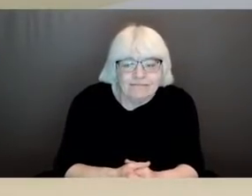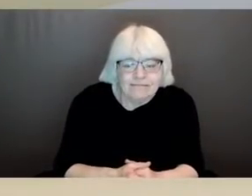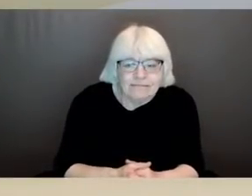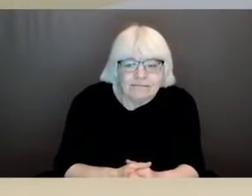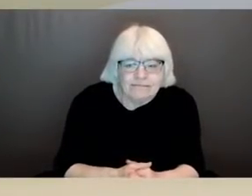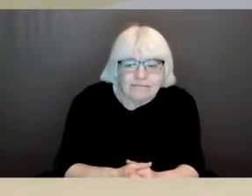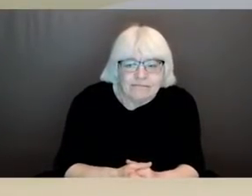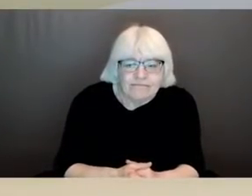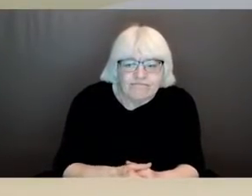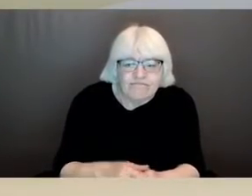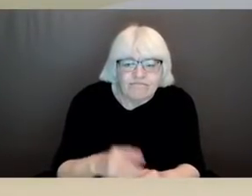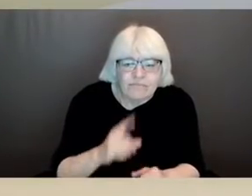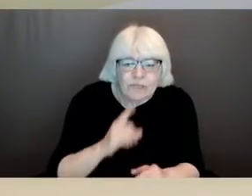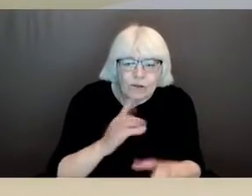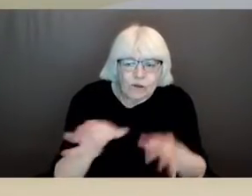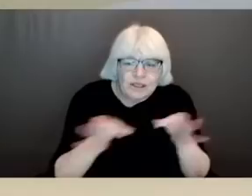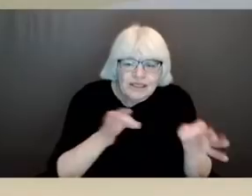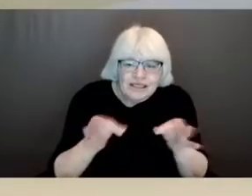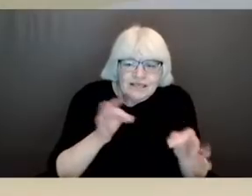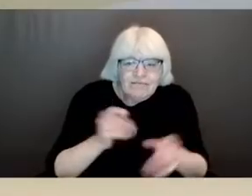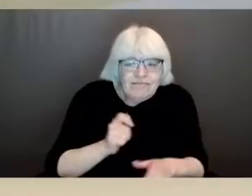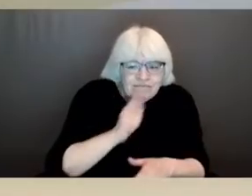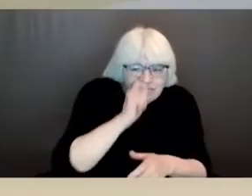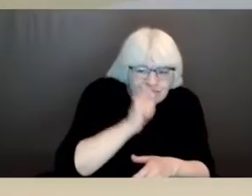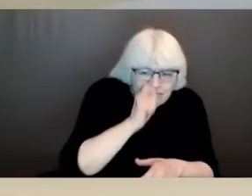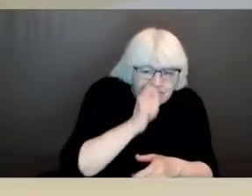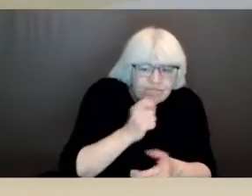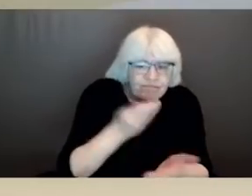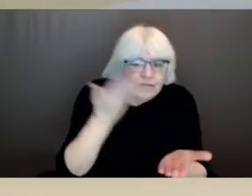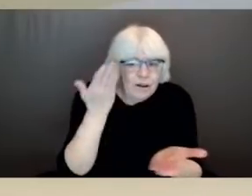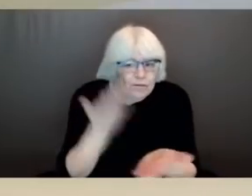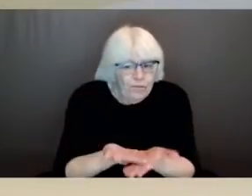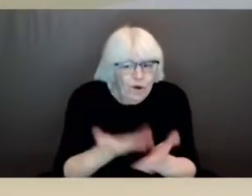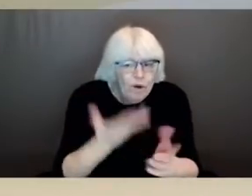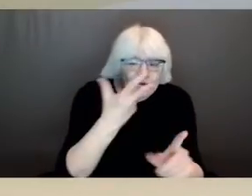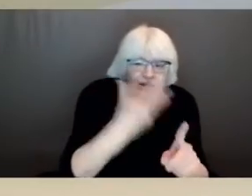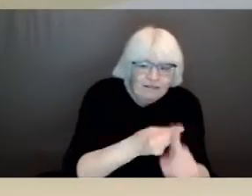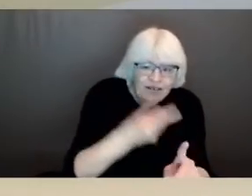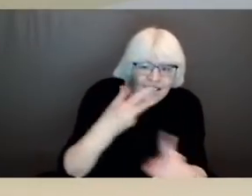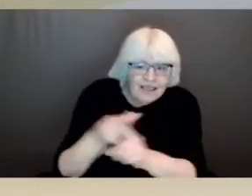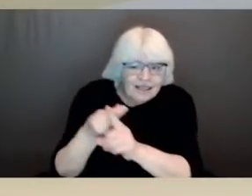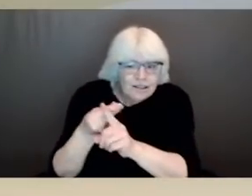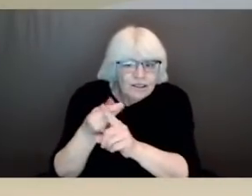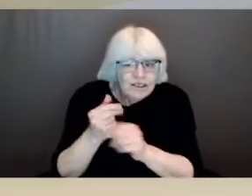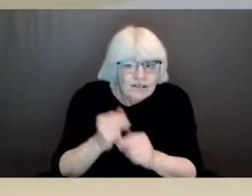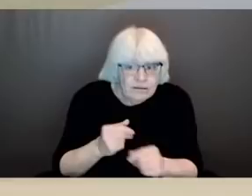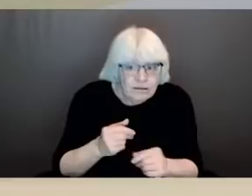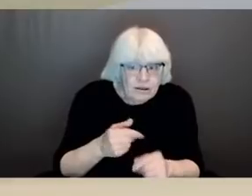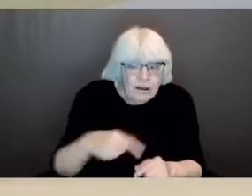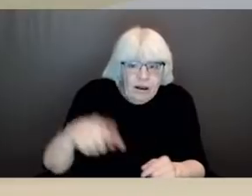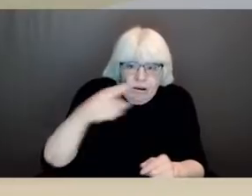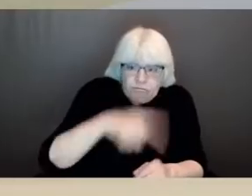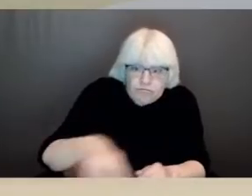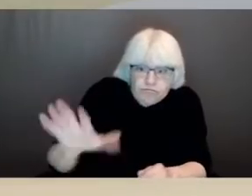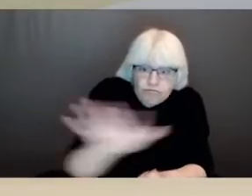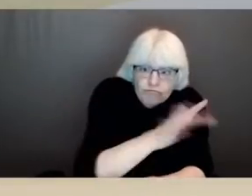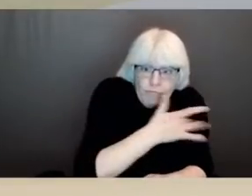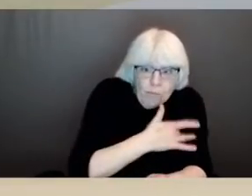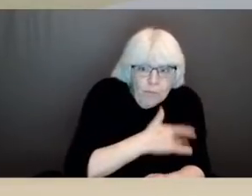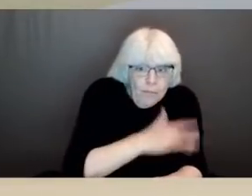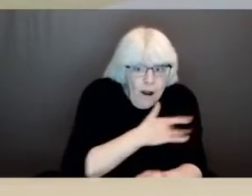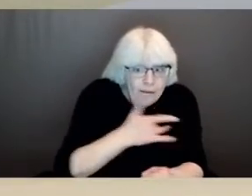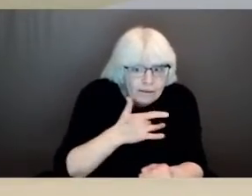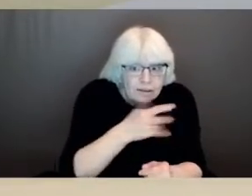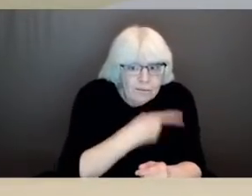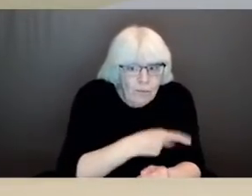vaccination and test policies. Is the province seeing an uptake either at provincial clinics or our pharmacies seeing an uptake since we